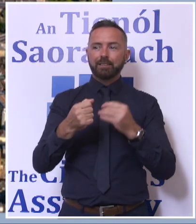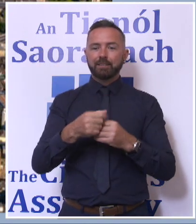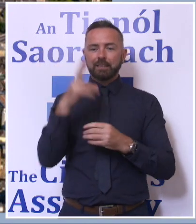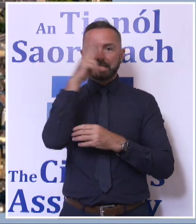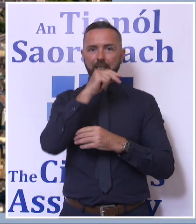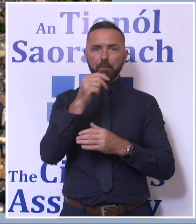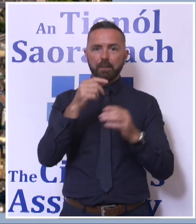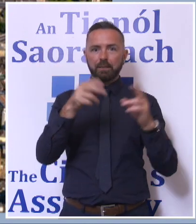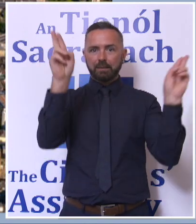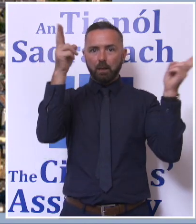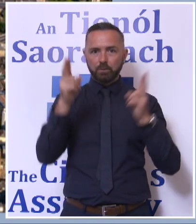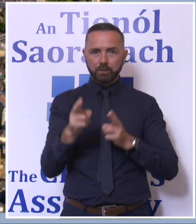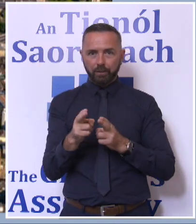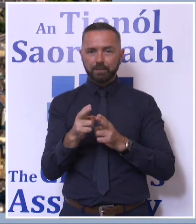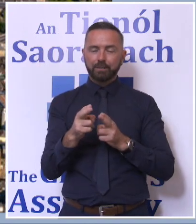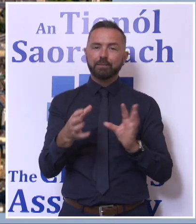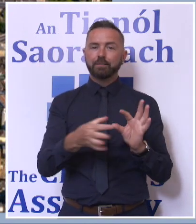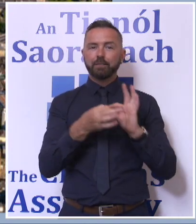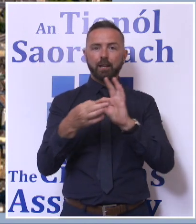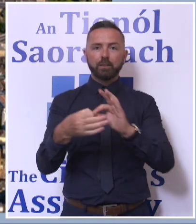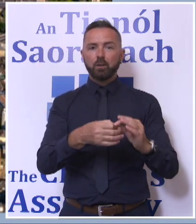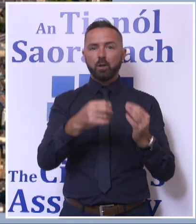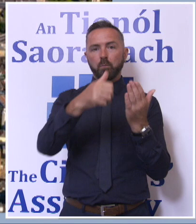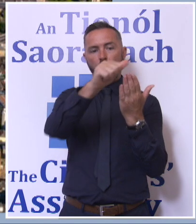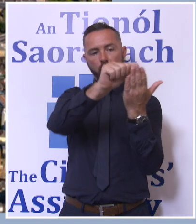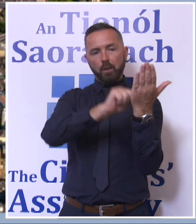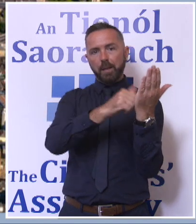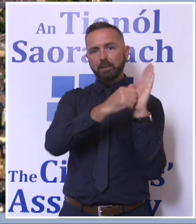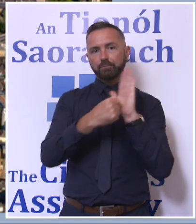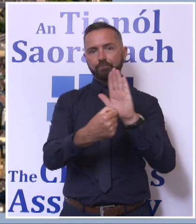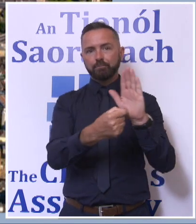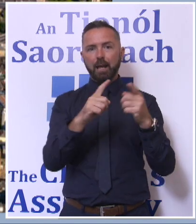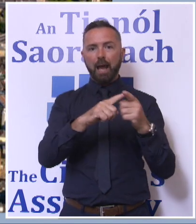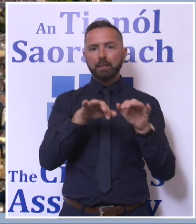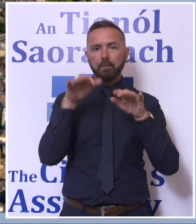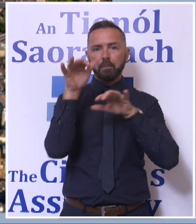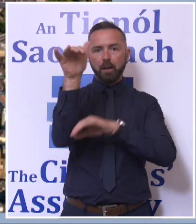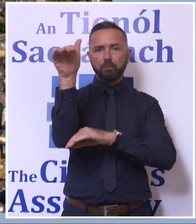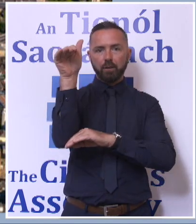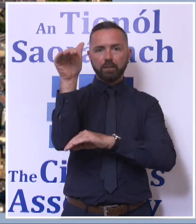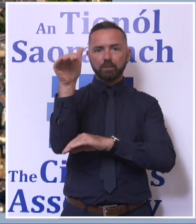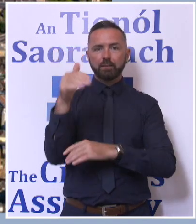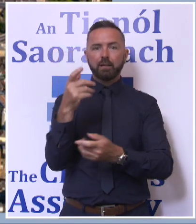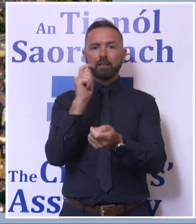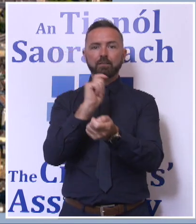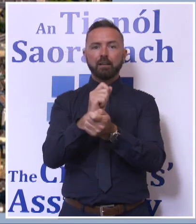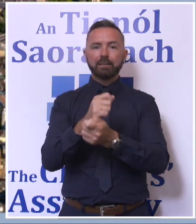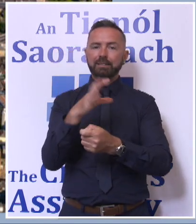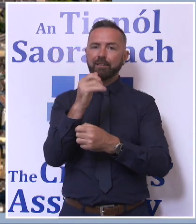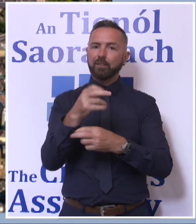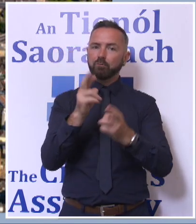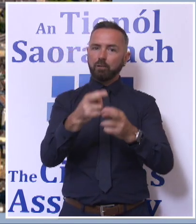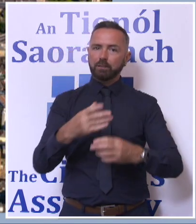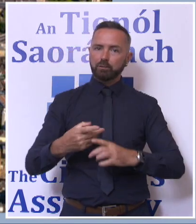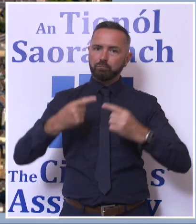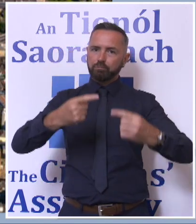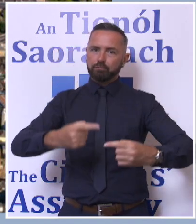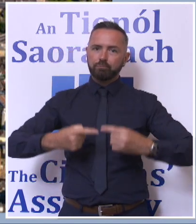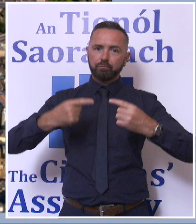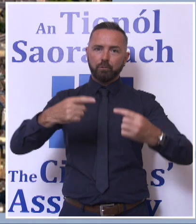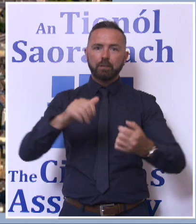Castle. So we'll vote and we'll agree and make the recommendations on the type of directly elected mayor. And following